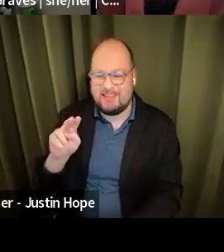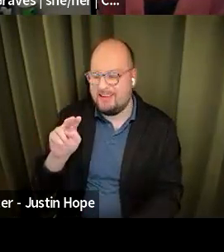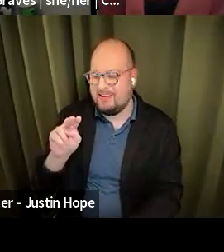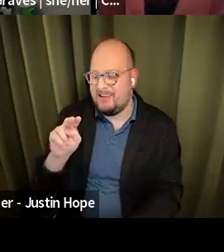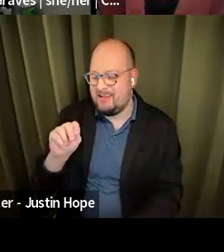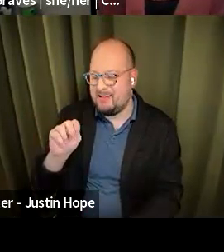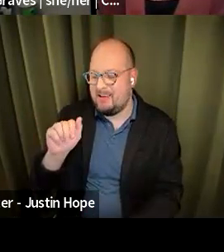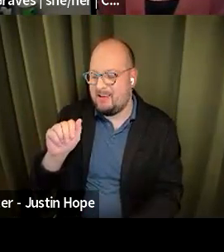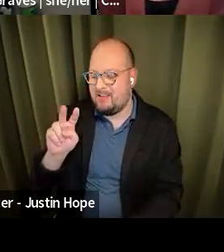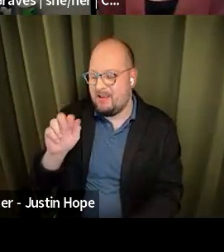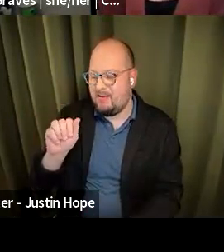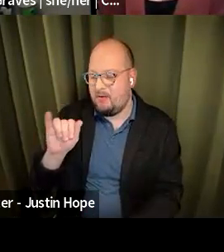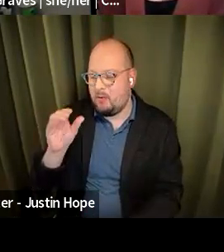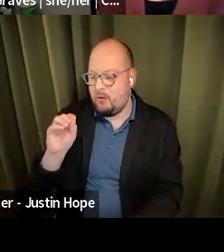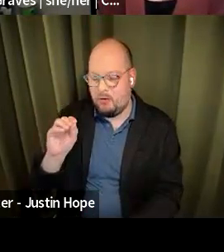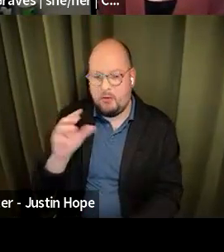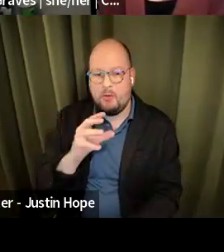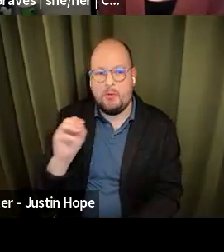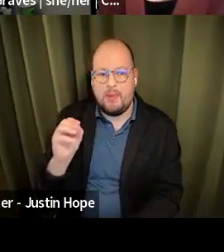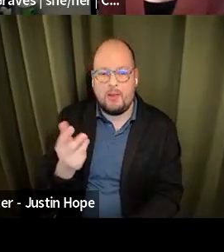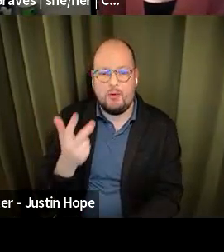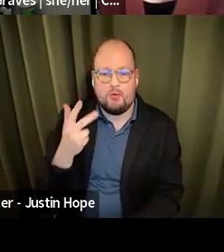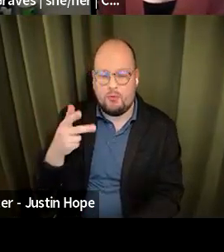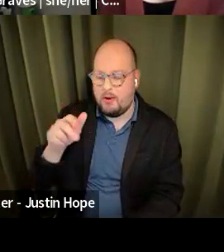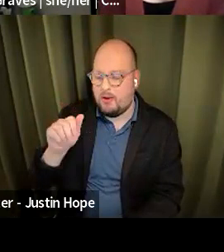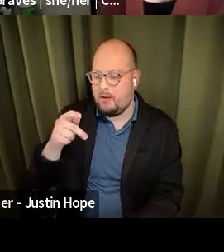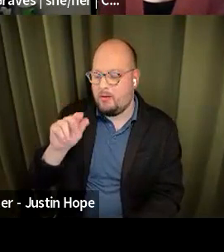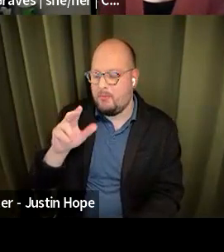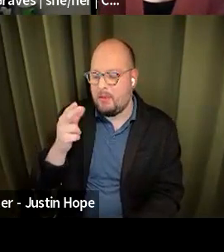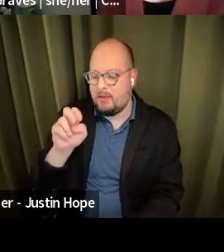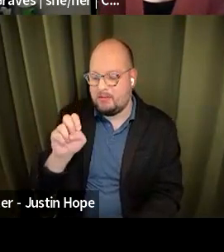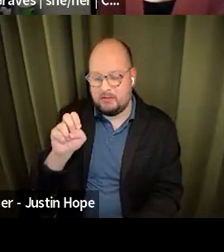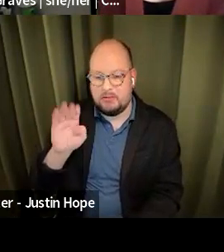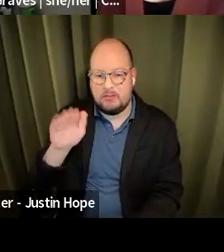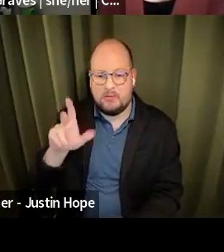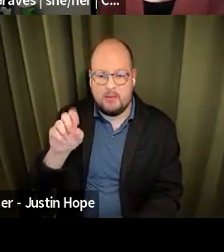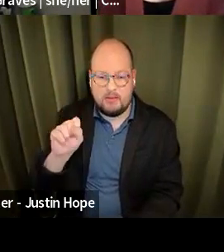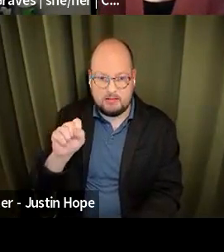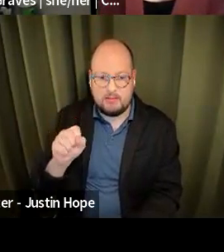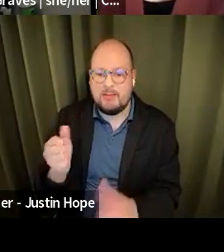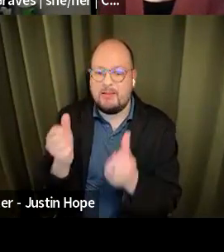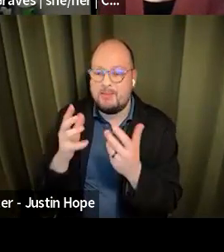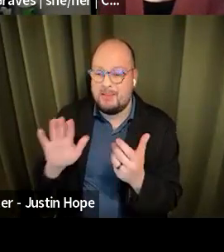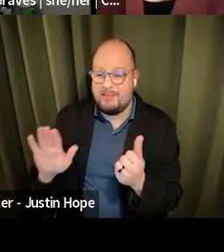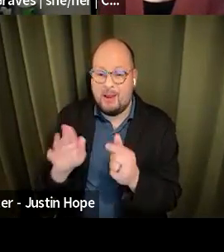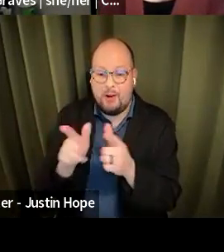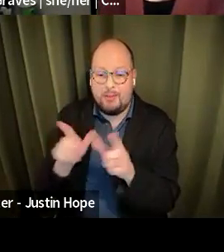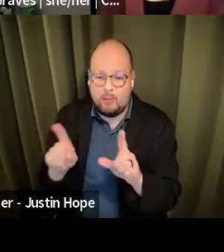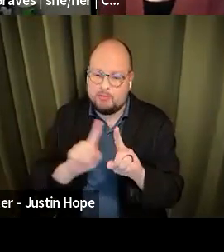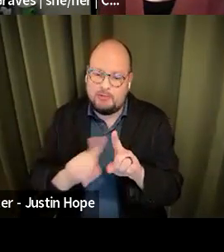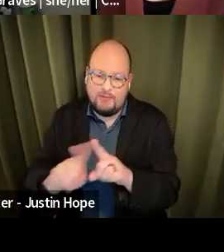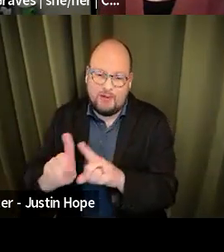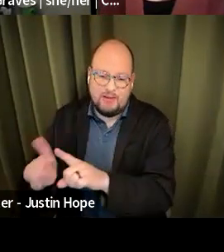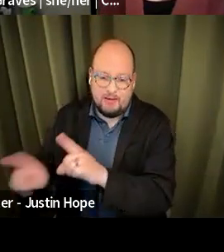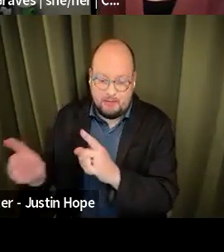bands. There are 3 Apache bands in New Mexico. And many of them speak different languages, and many of those